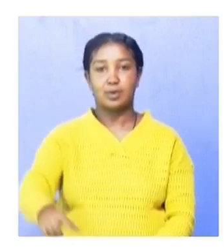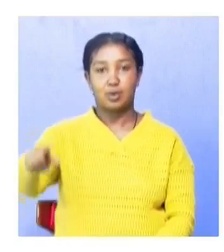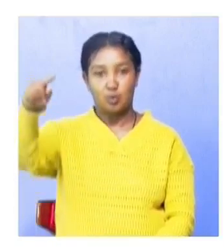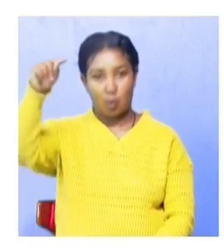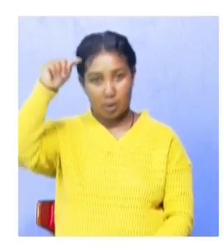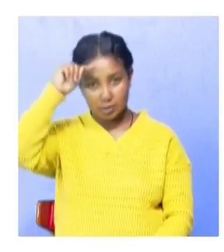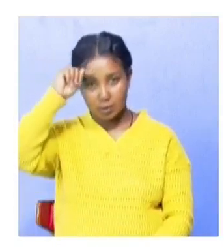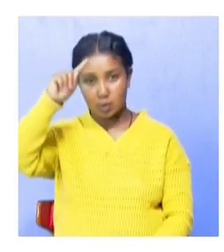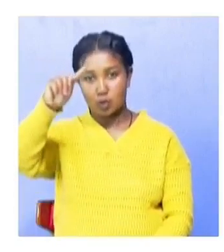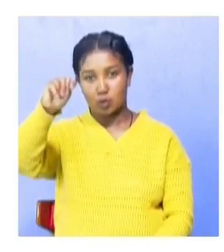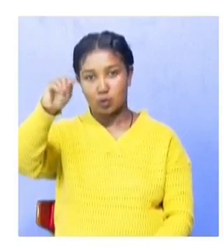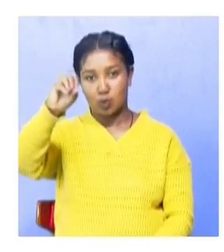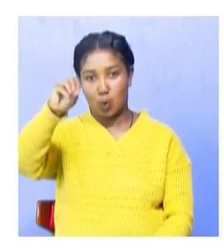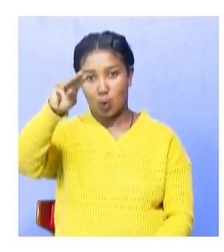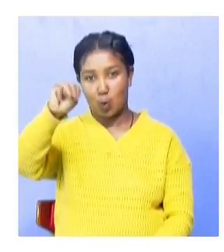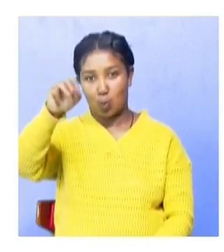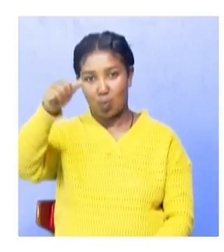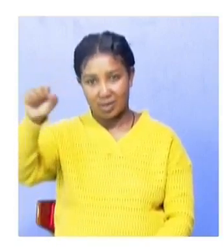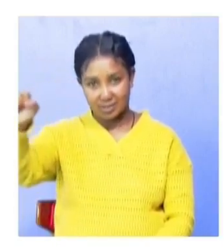Thomas